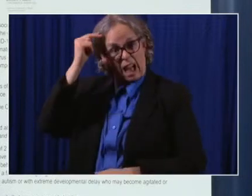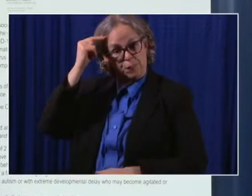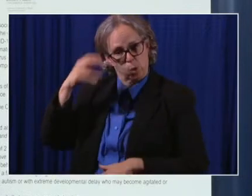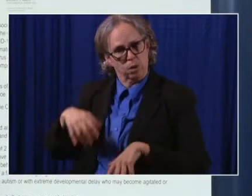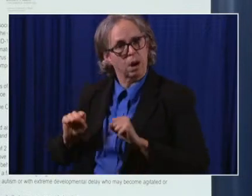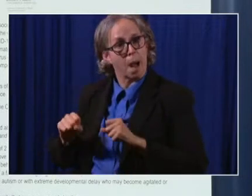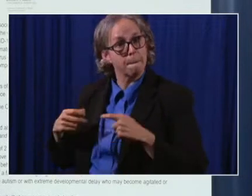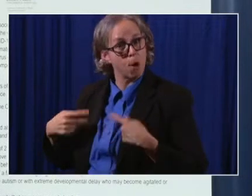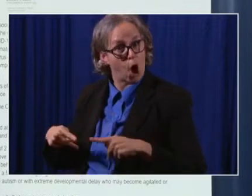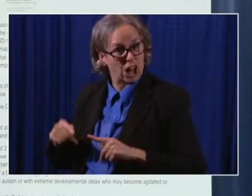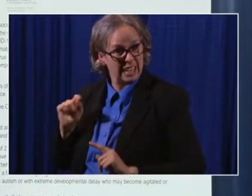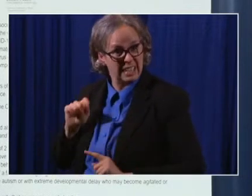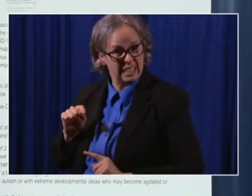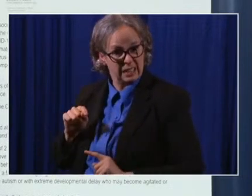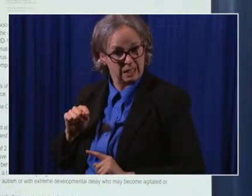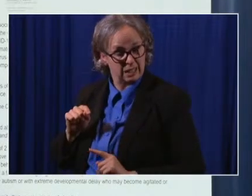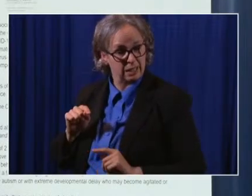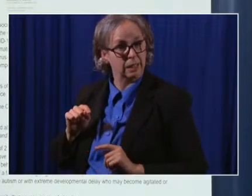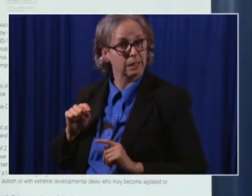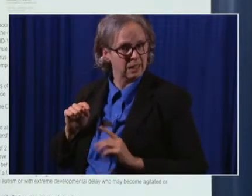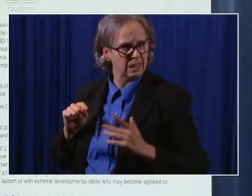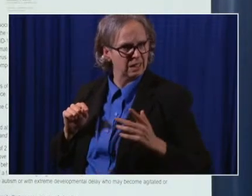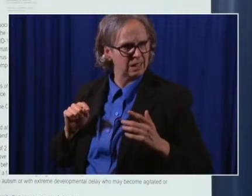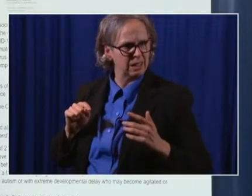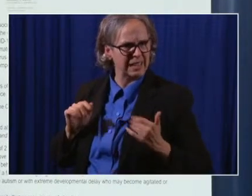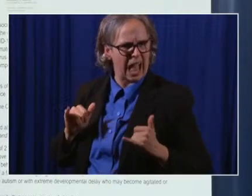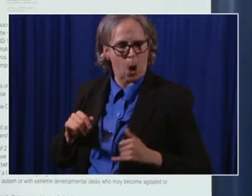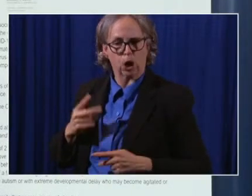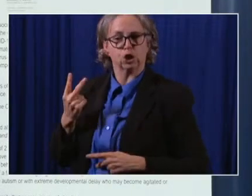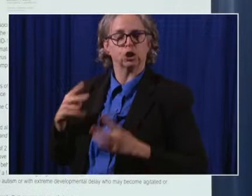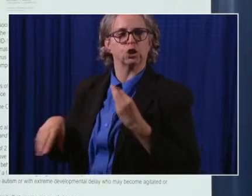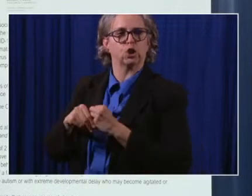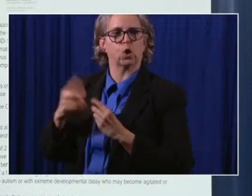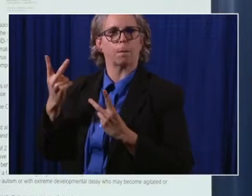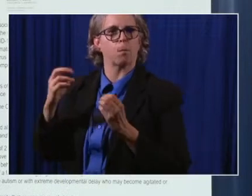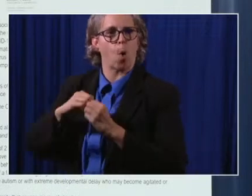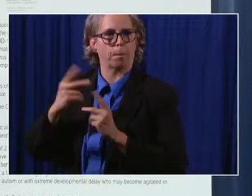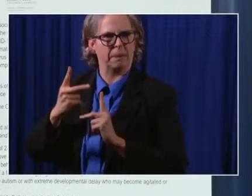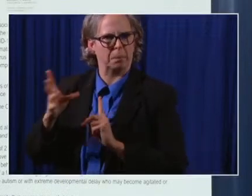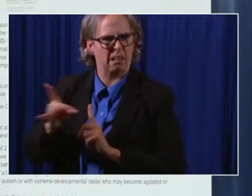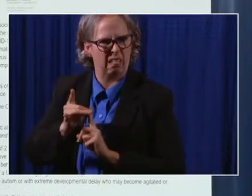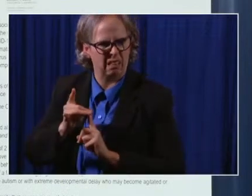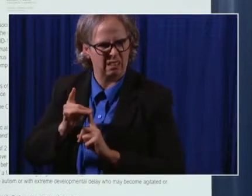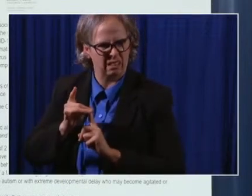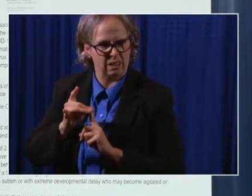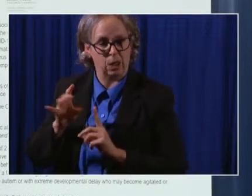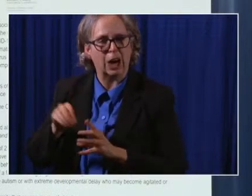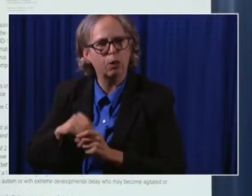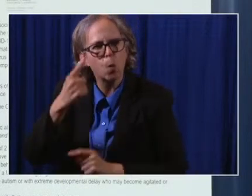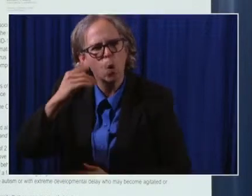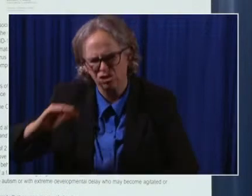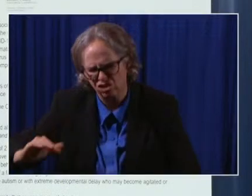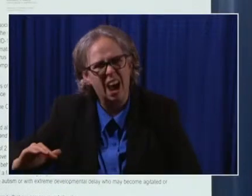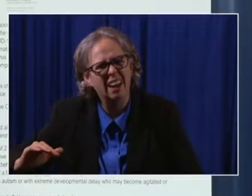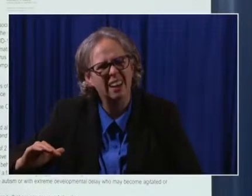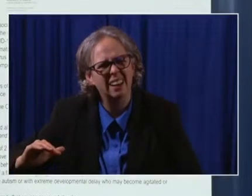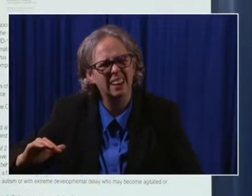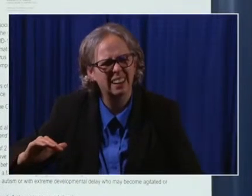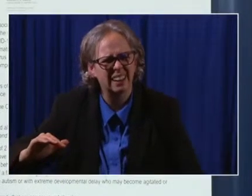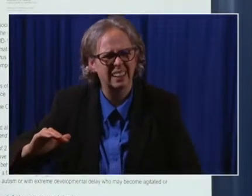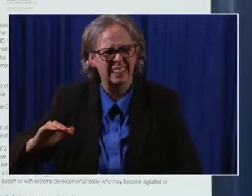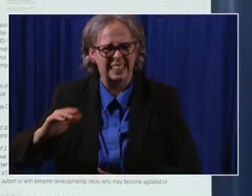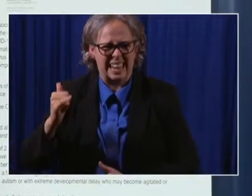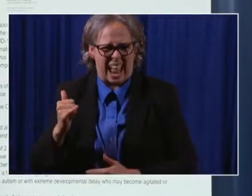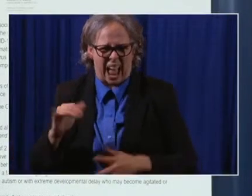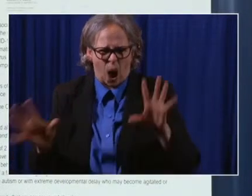positive. Since then, 2 other people, including a child, have tested positive. In addition to these people, there are also 17 other contacts who are